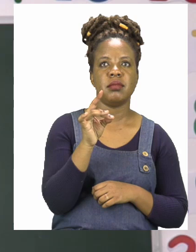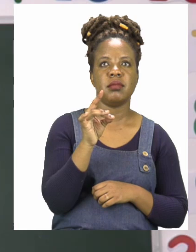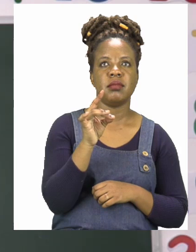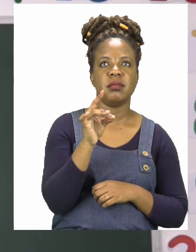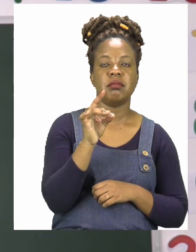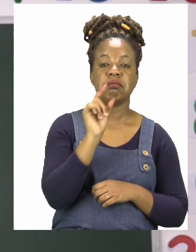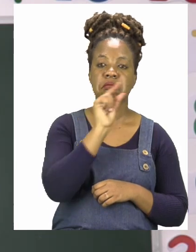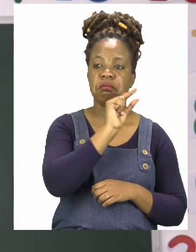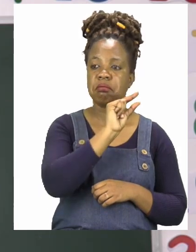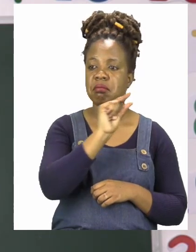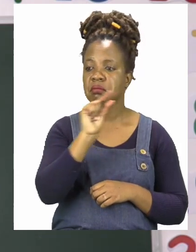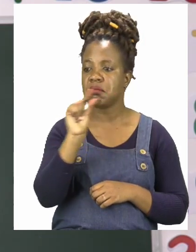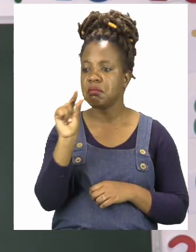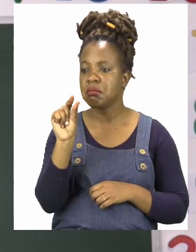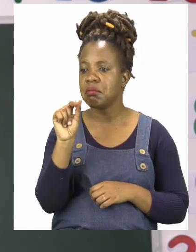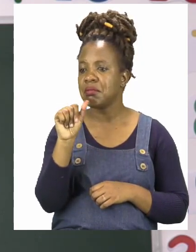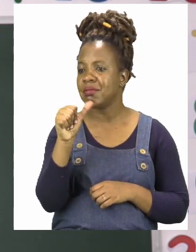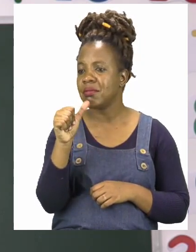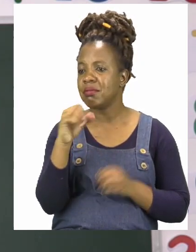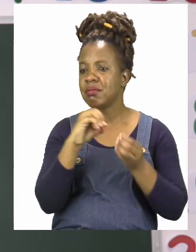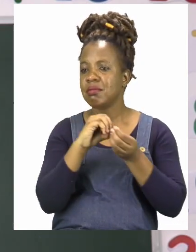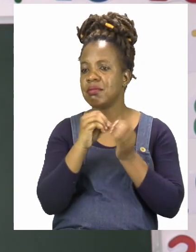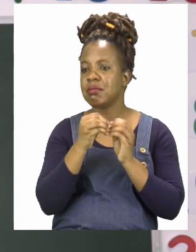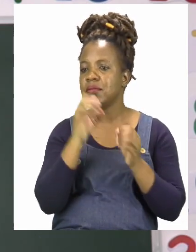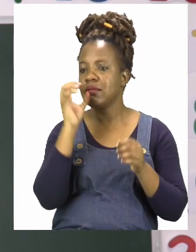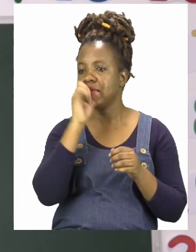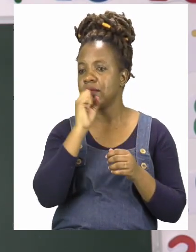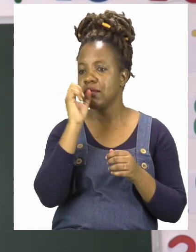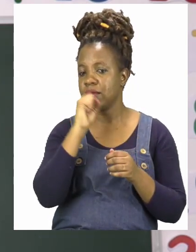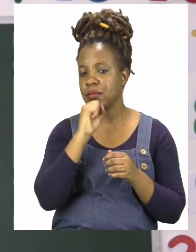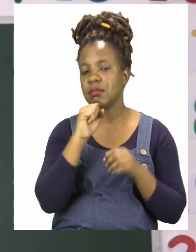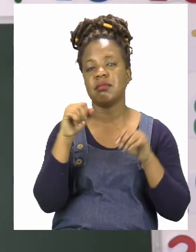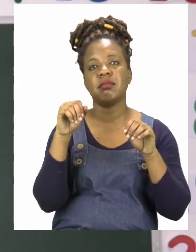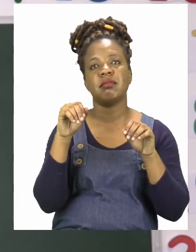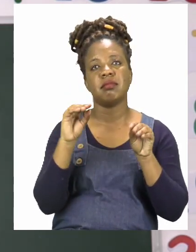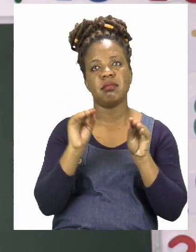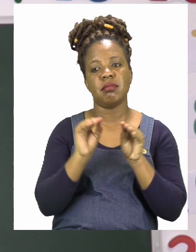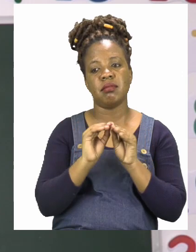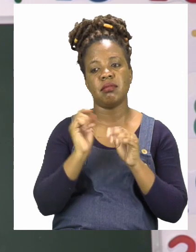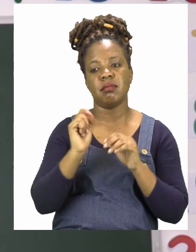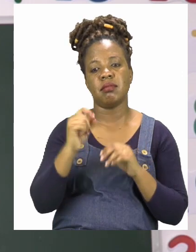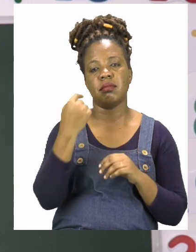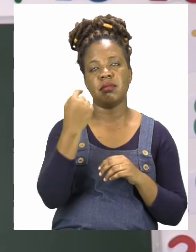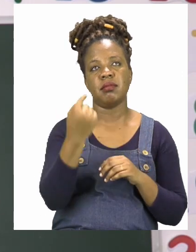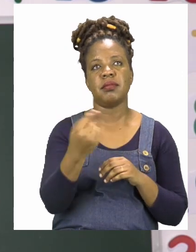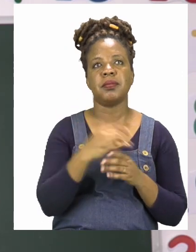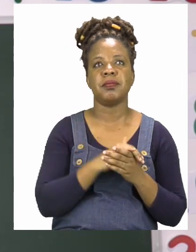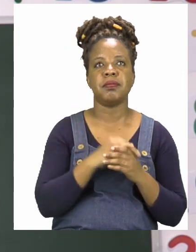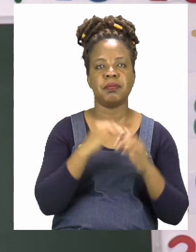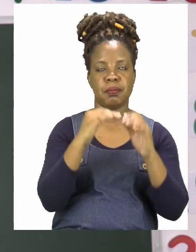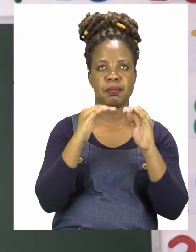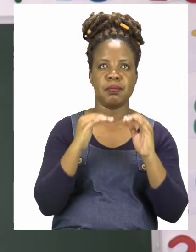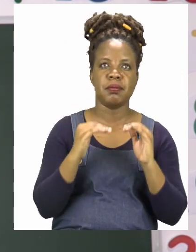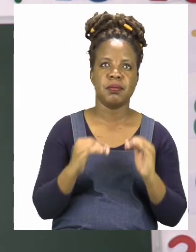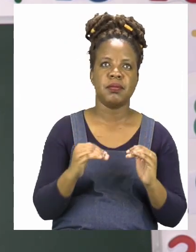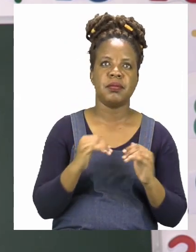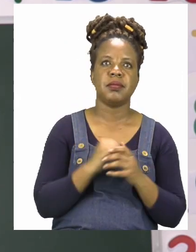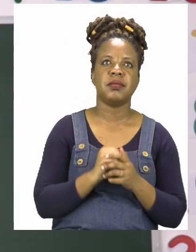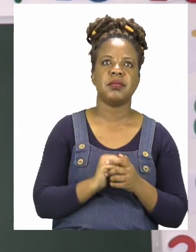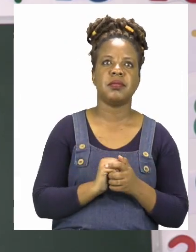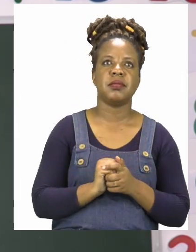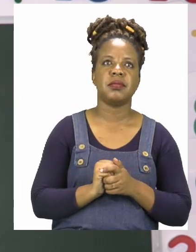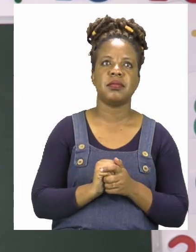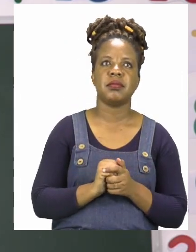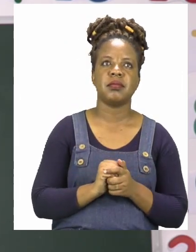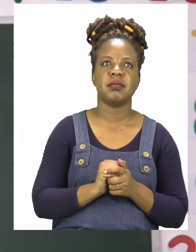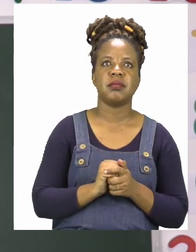If there are any more numbers missing in that row, it is your job to fill them in by yourself. Let's go to the next row.